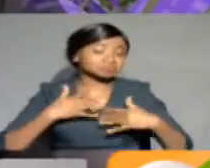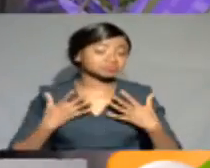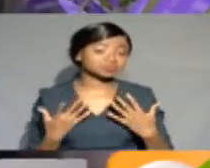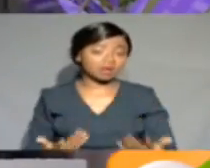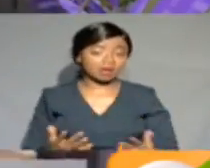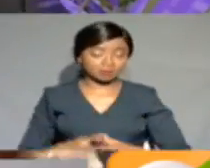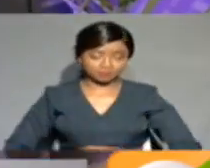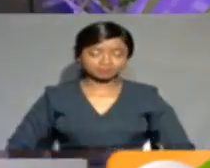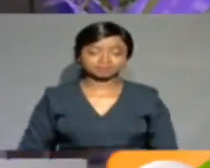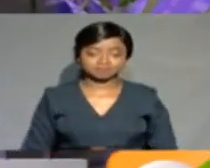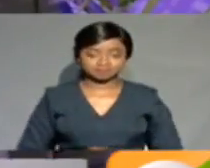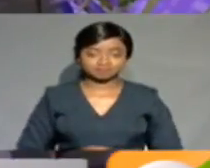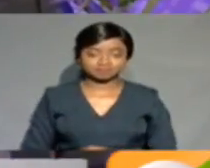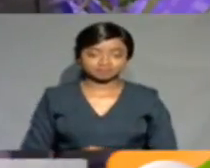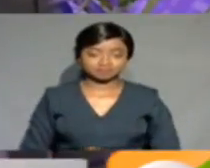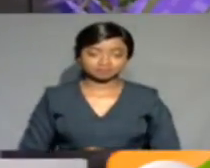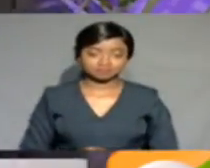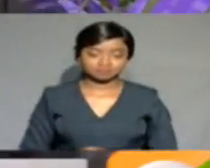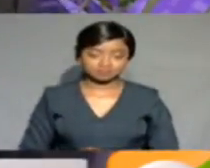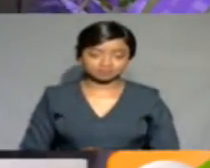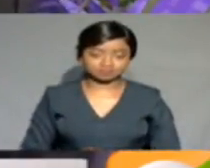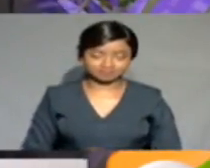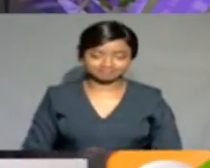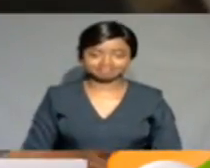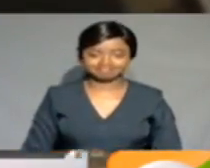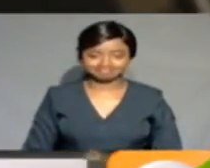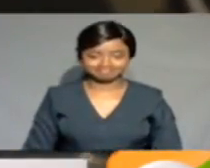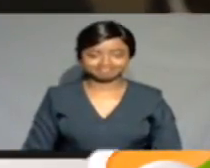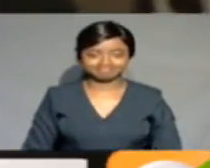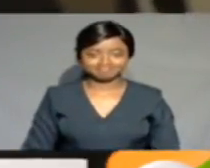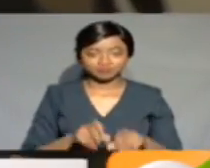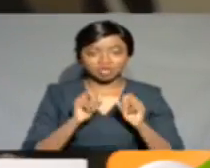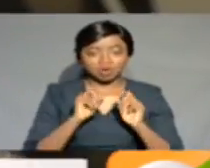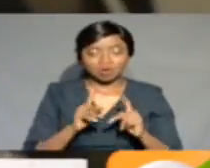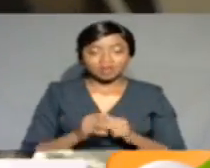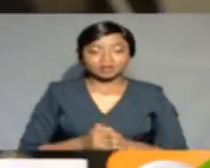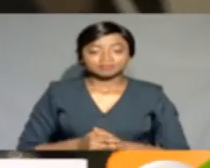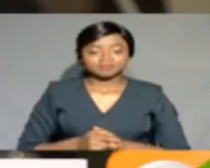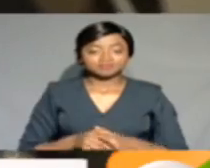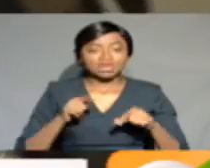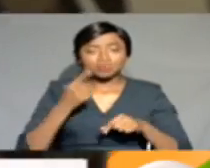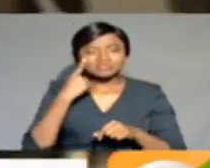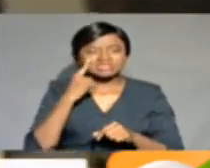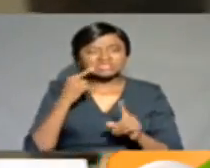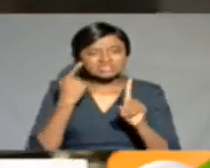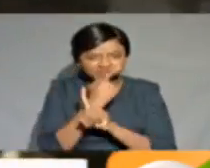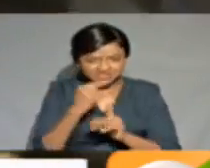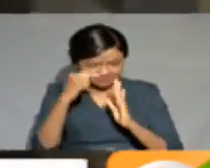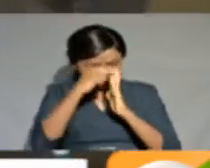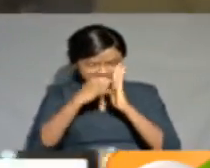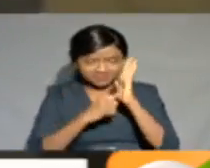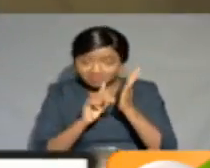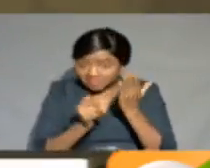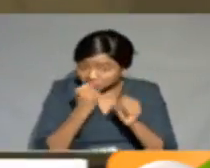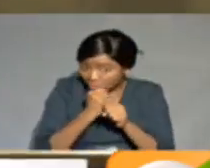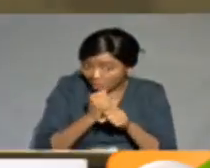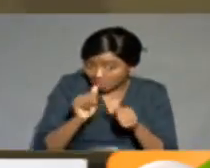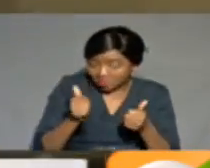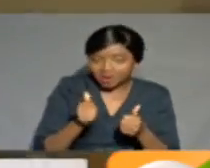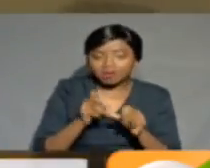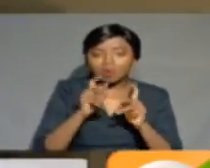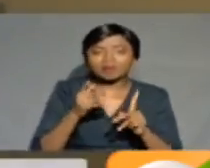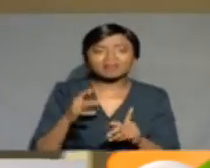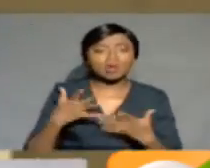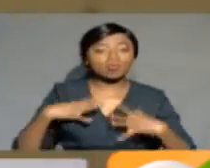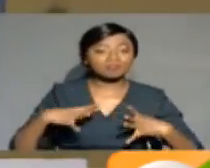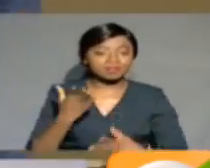taken right, against the would-be bullies. Okay. Yeah. I'll come to Prof to give us, to tell us whether those interventions actually worked, but let's get a view from the